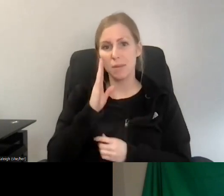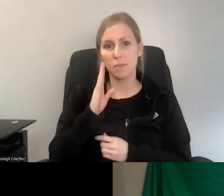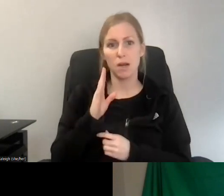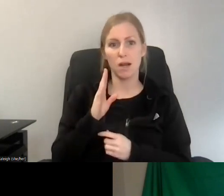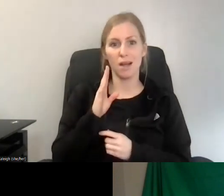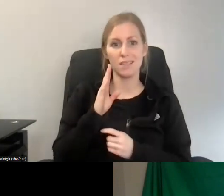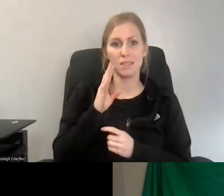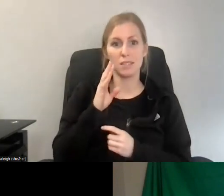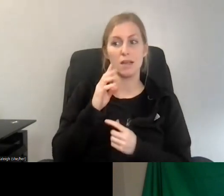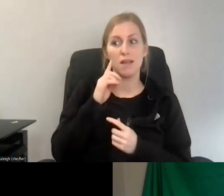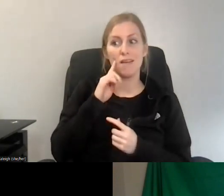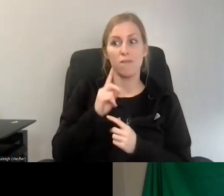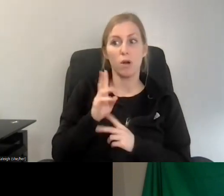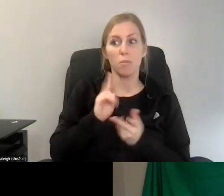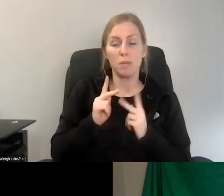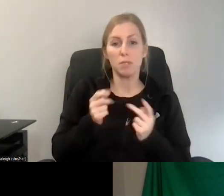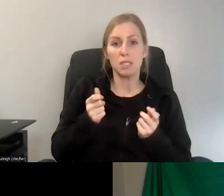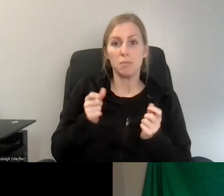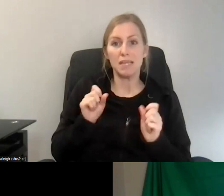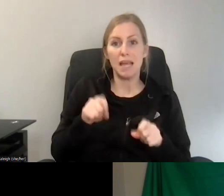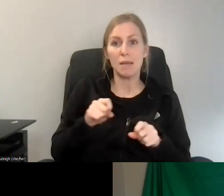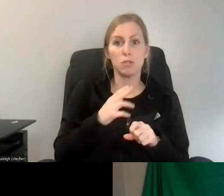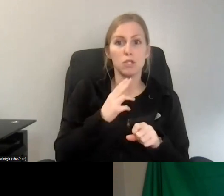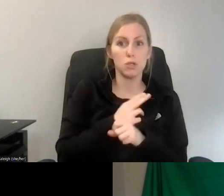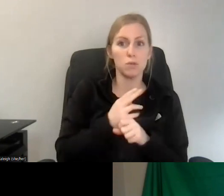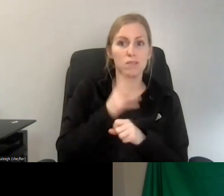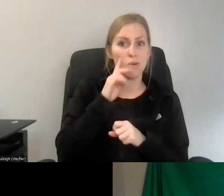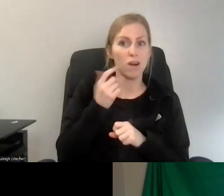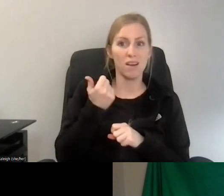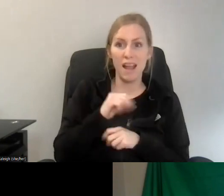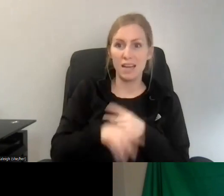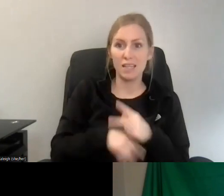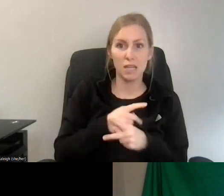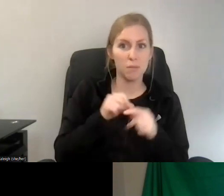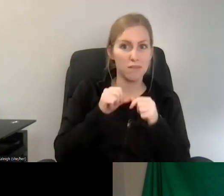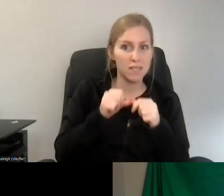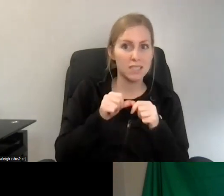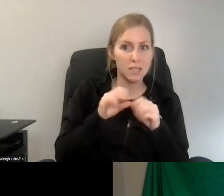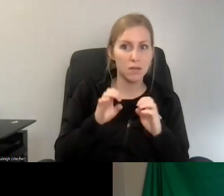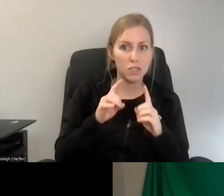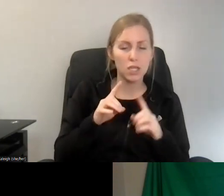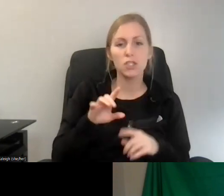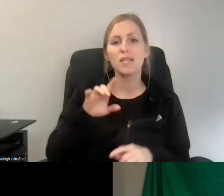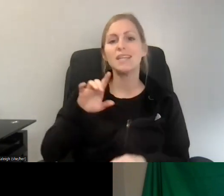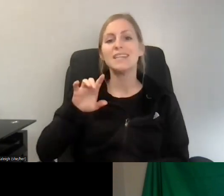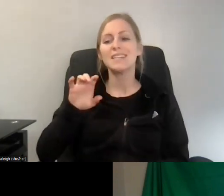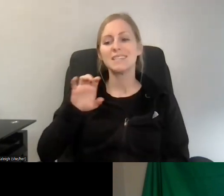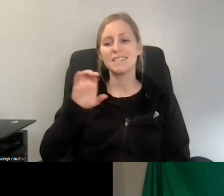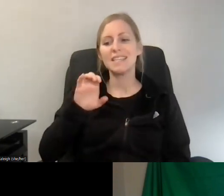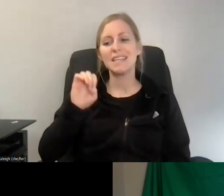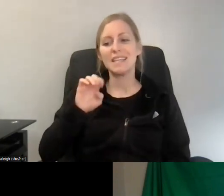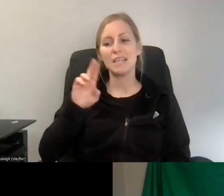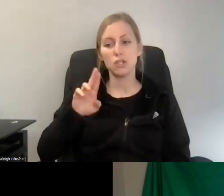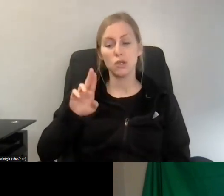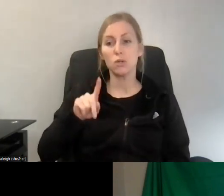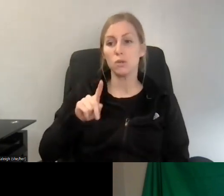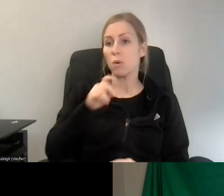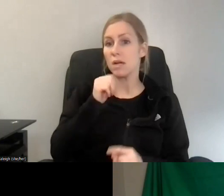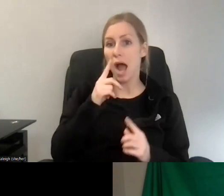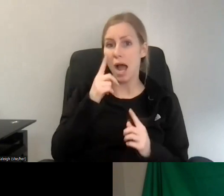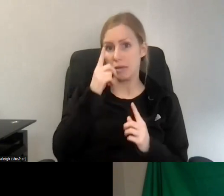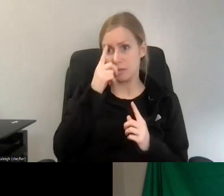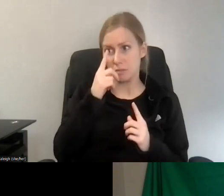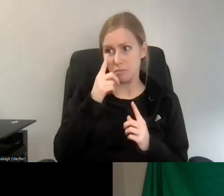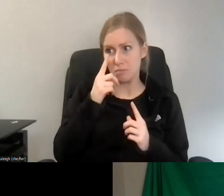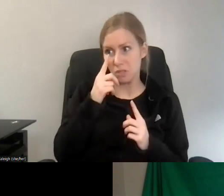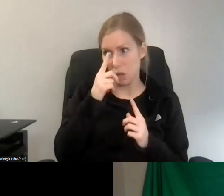folks to be able to use this for any kind of continuing education. It doesn't mean we would be completely opposed to the idea, but